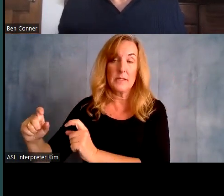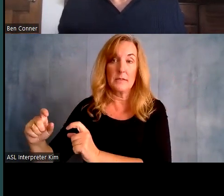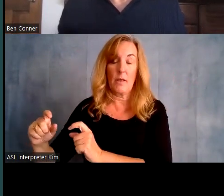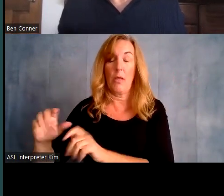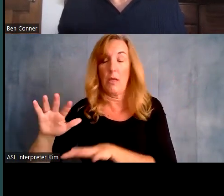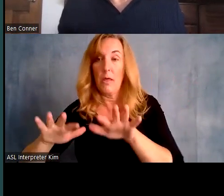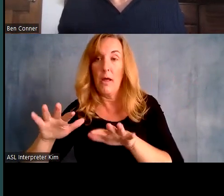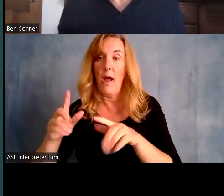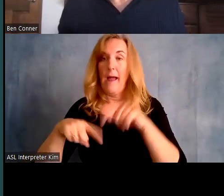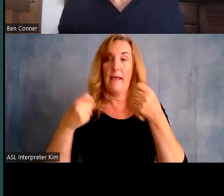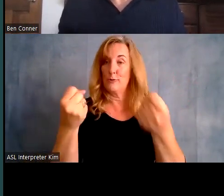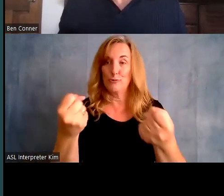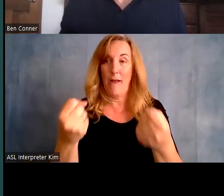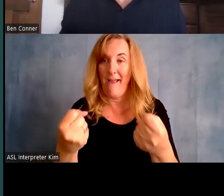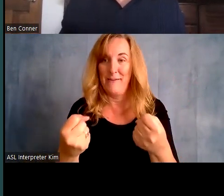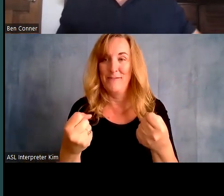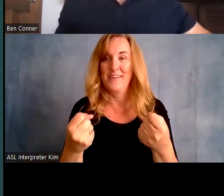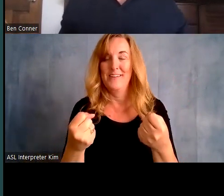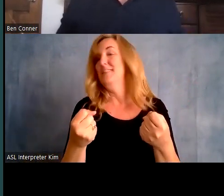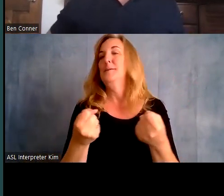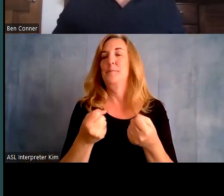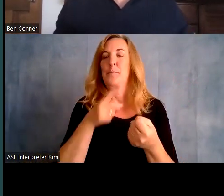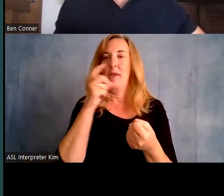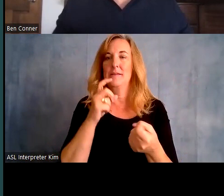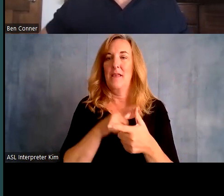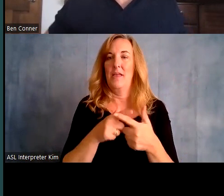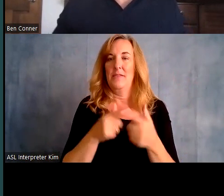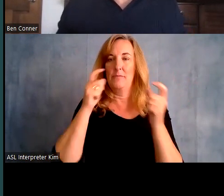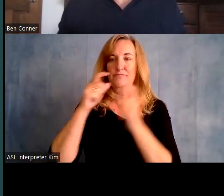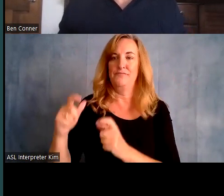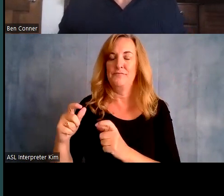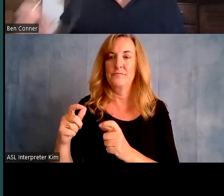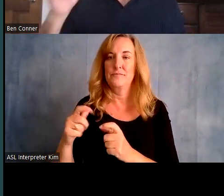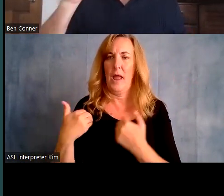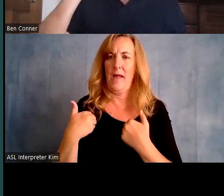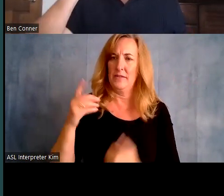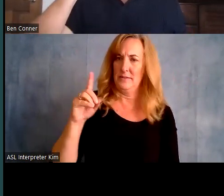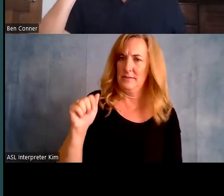me driving you anywhere because this would now be considered a disabling condition.